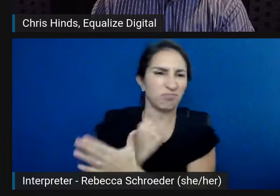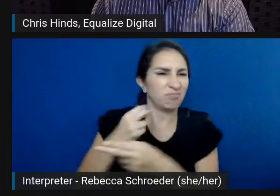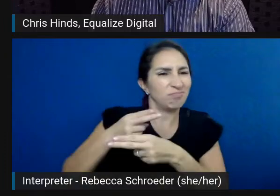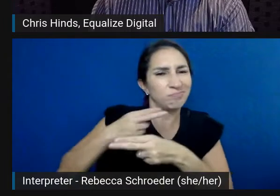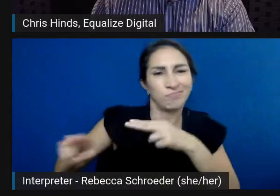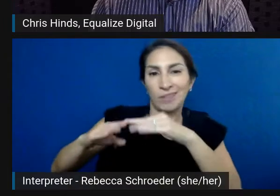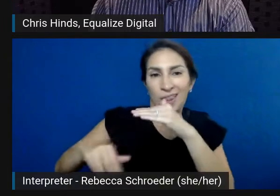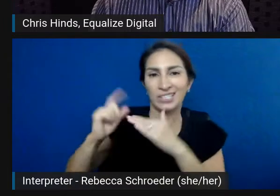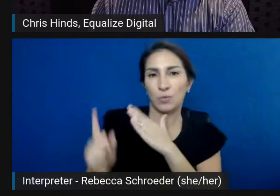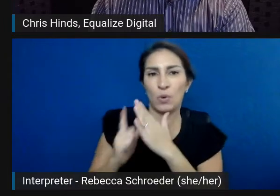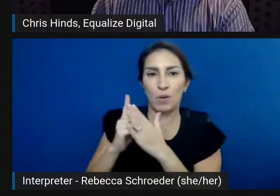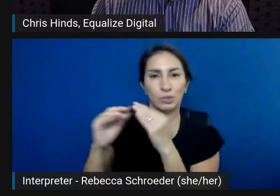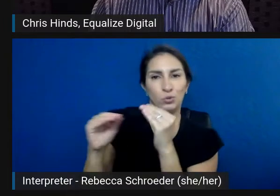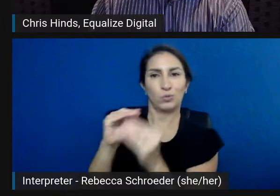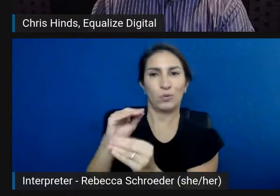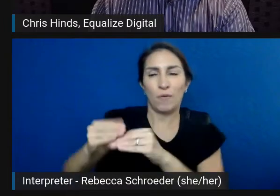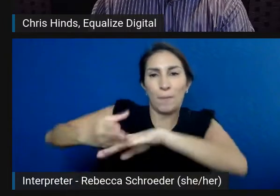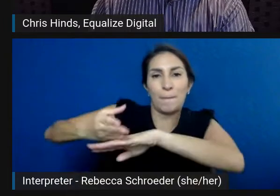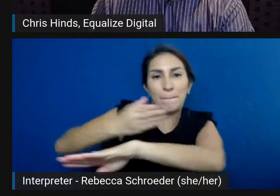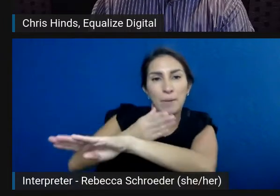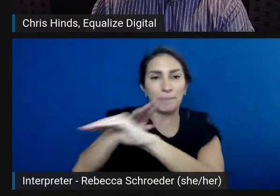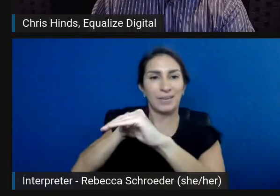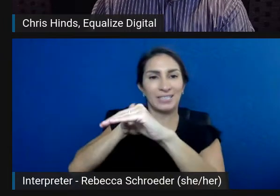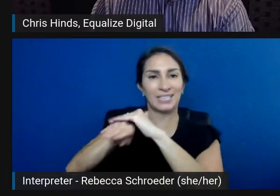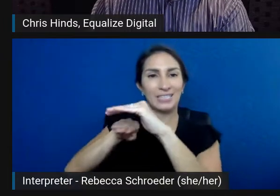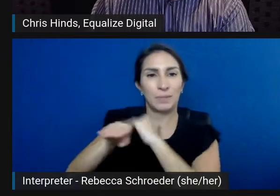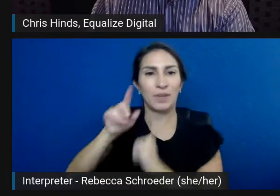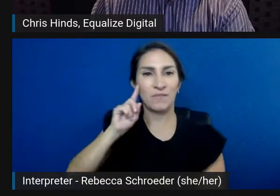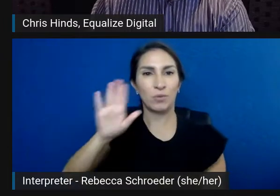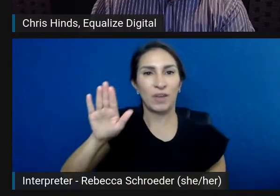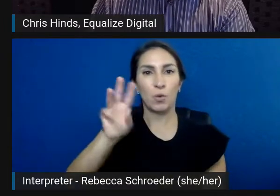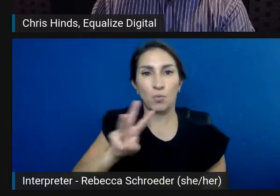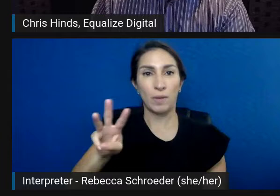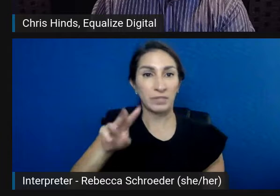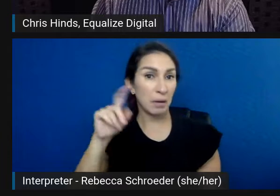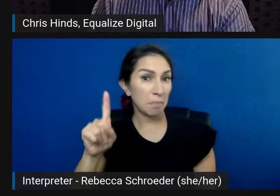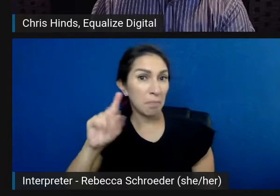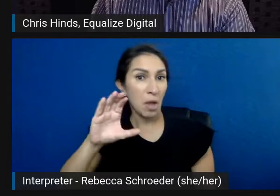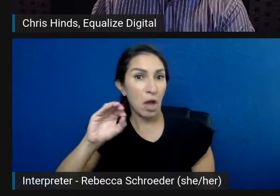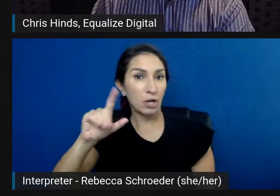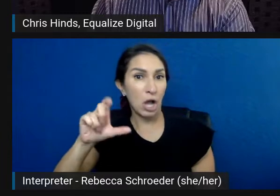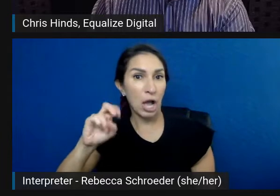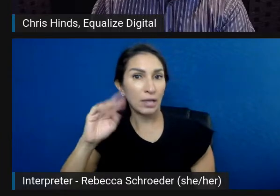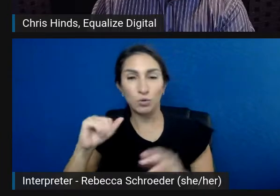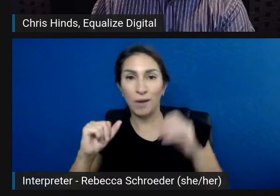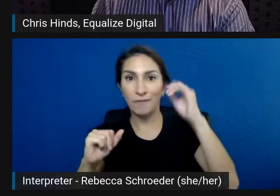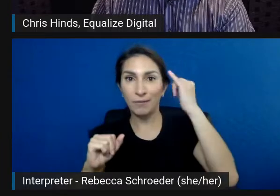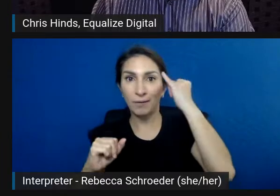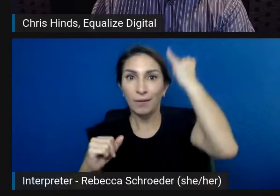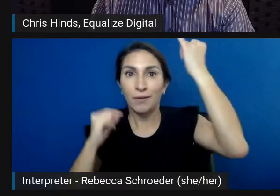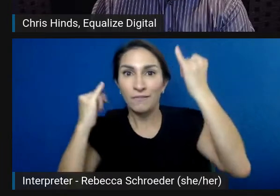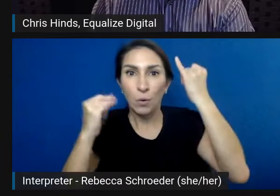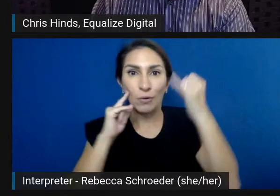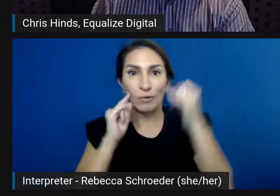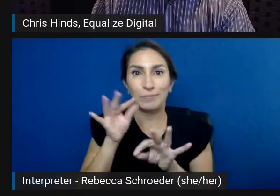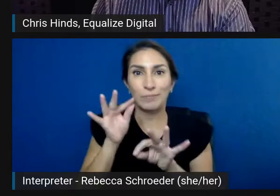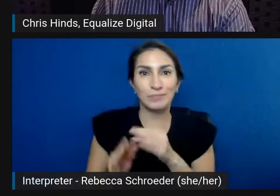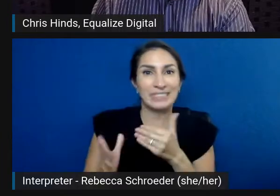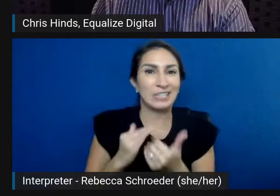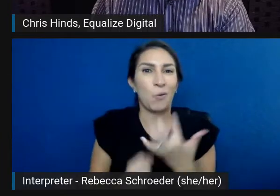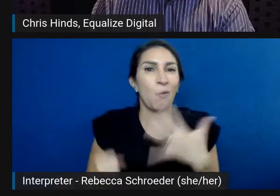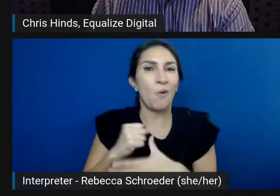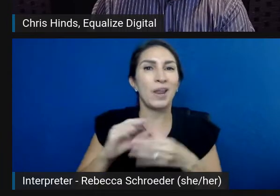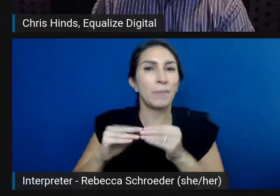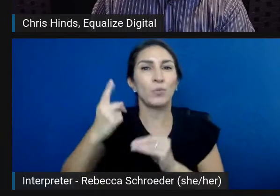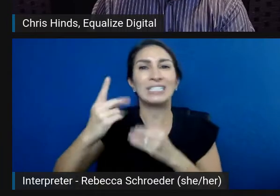fix up accessibility on their site? Colleen, do you have an easy fix, or what is the number one easy fix that people don't